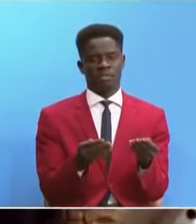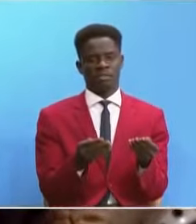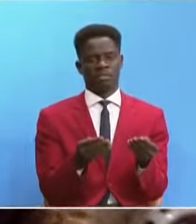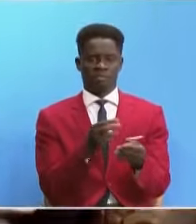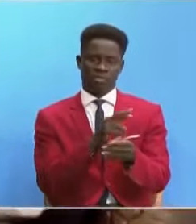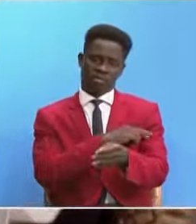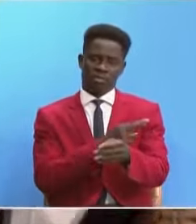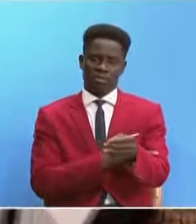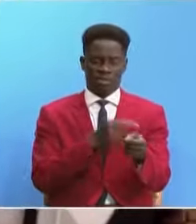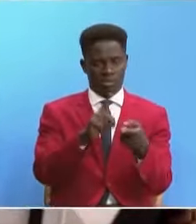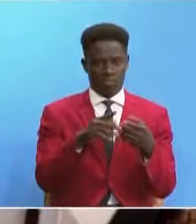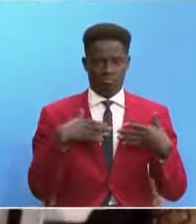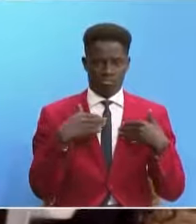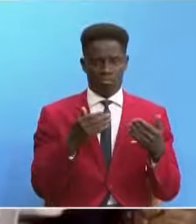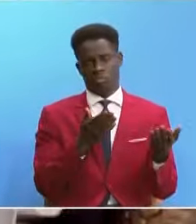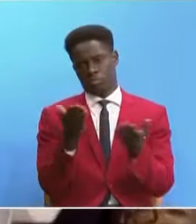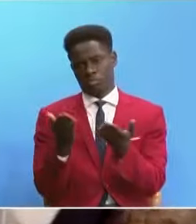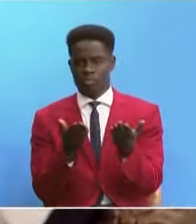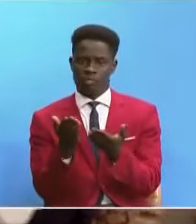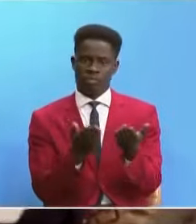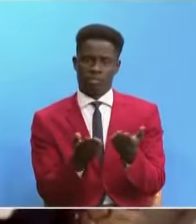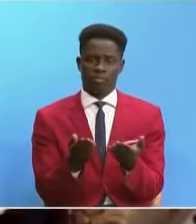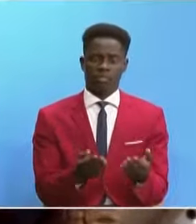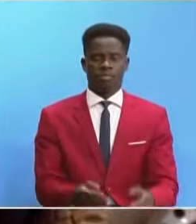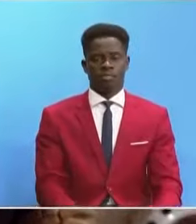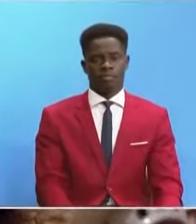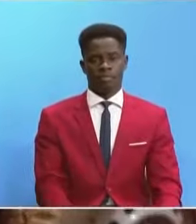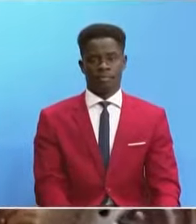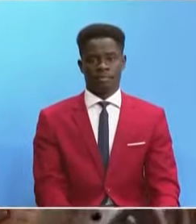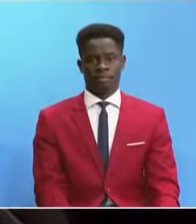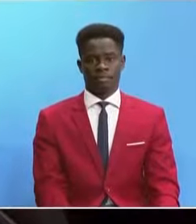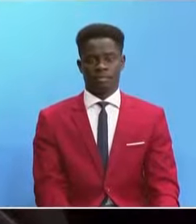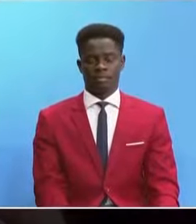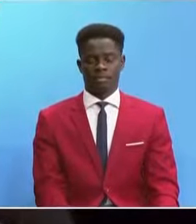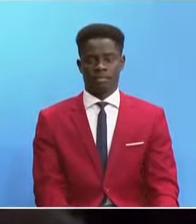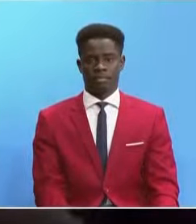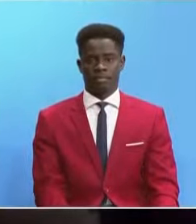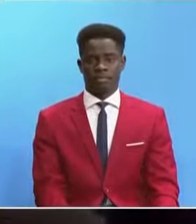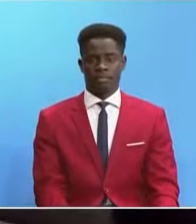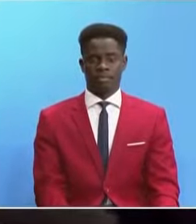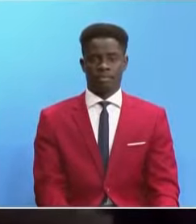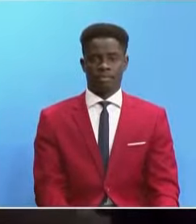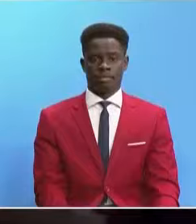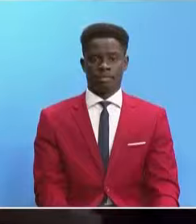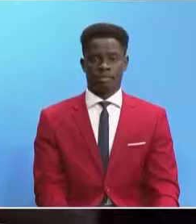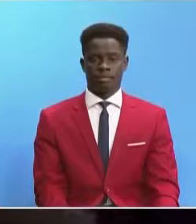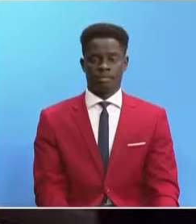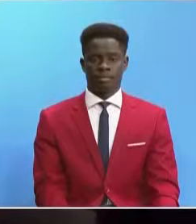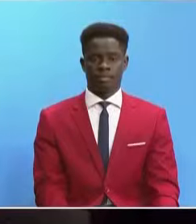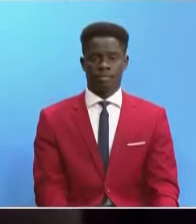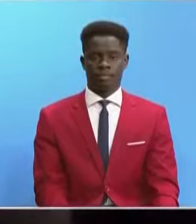education, as seen from the continuous procurement of motor vehicles for government institutions in the country. For Zanis